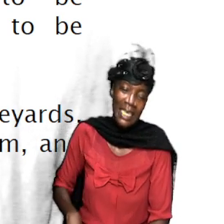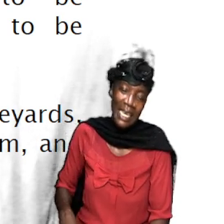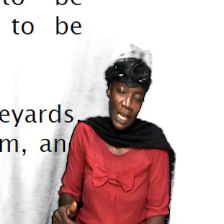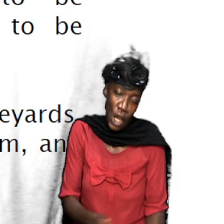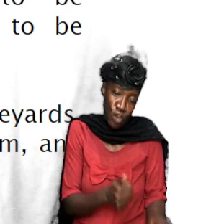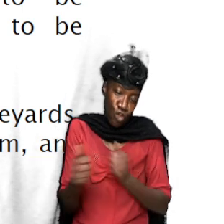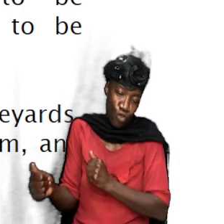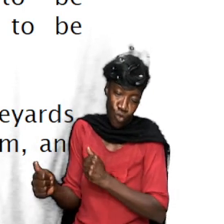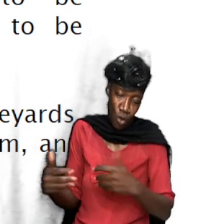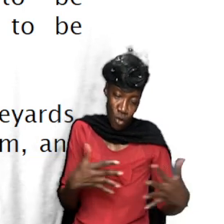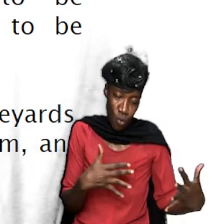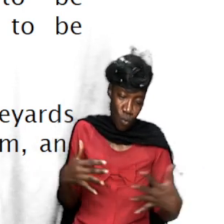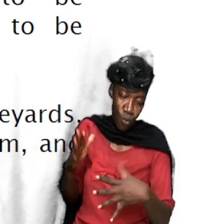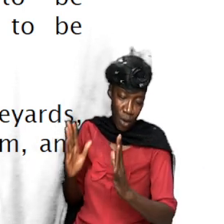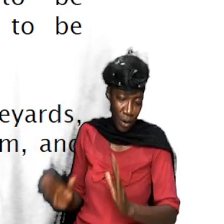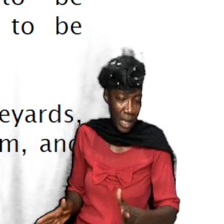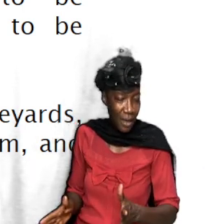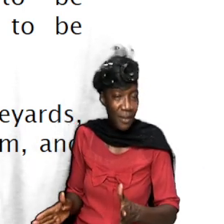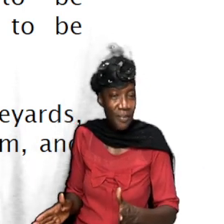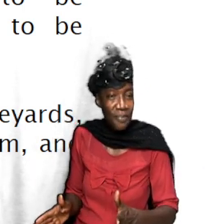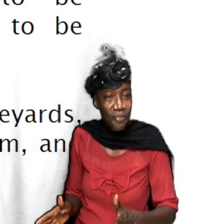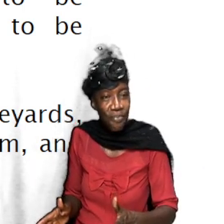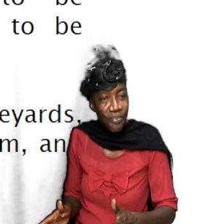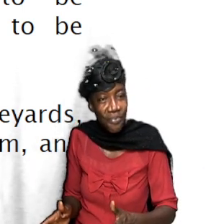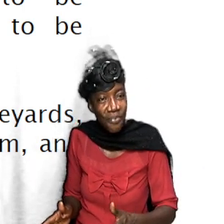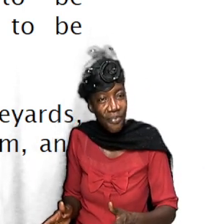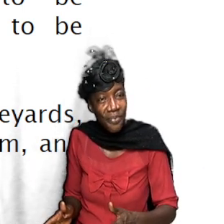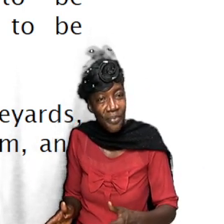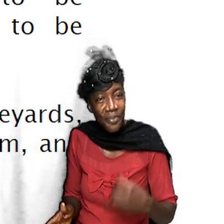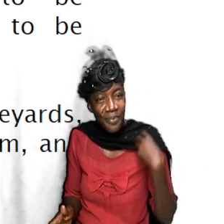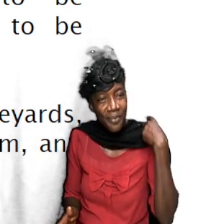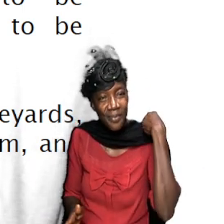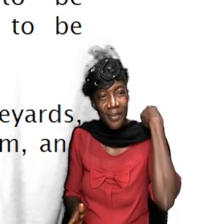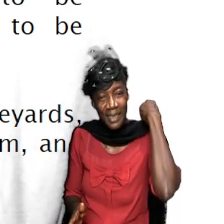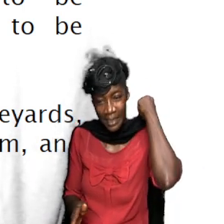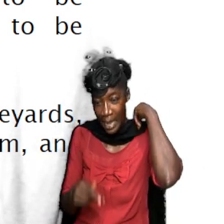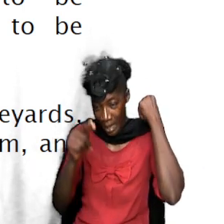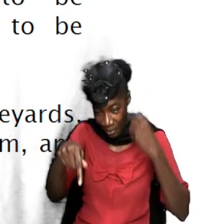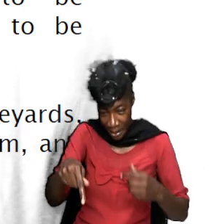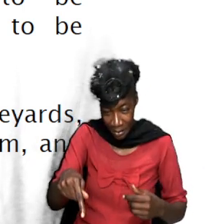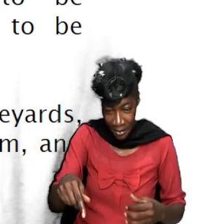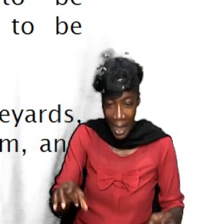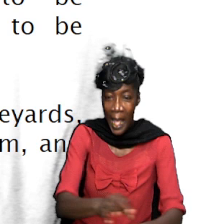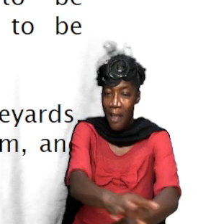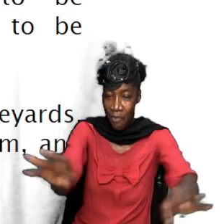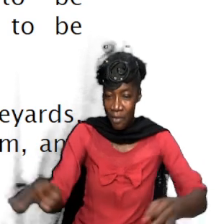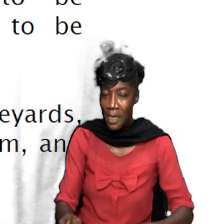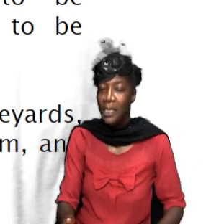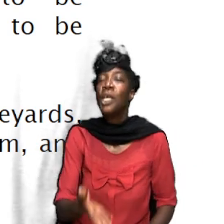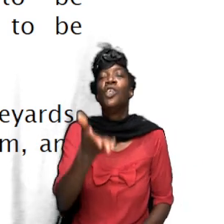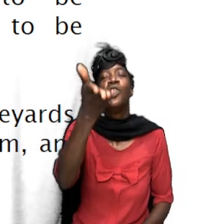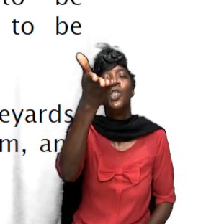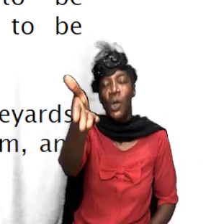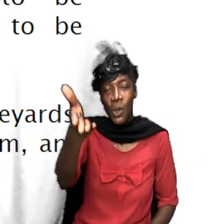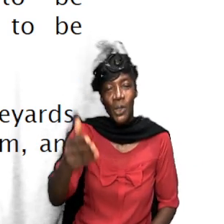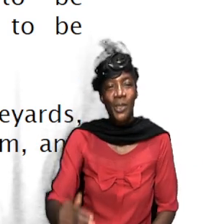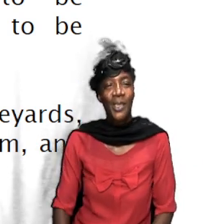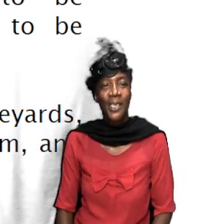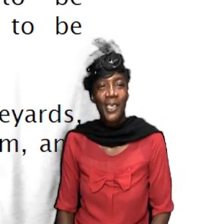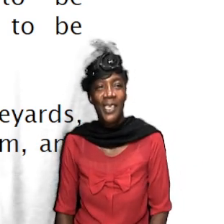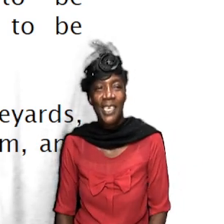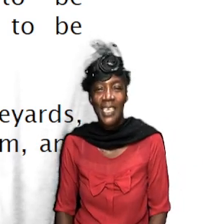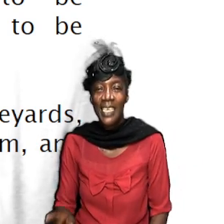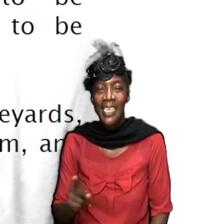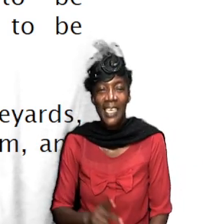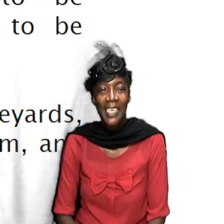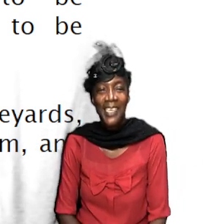warrior or a good warrior. I'm saying, look here, the vineyard are your one. The king not own the vineyard, you know, but the king now